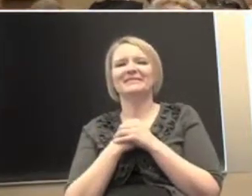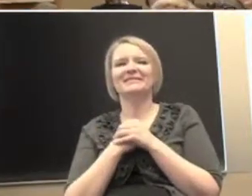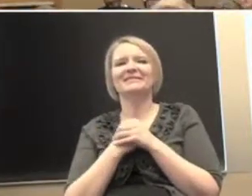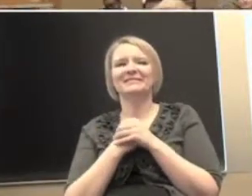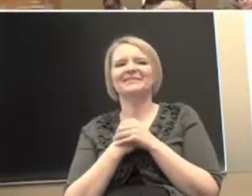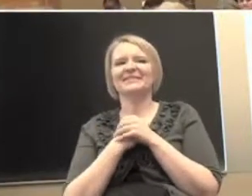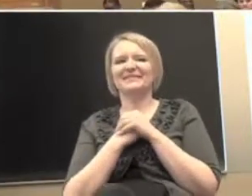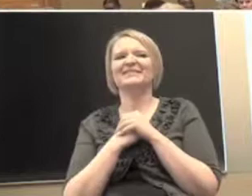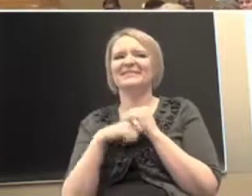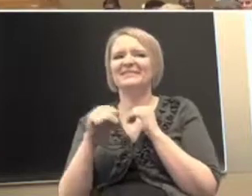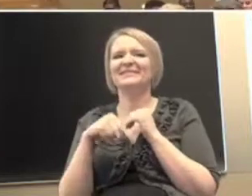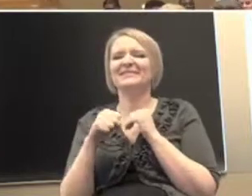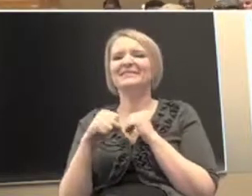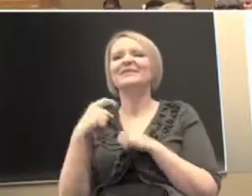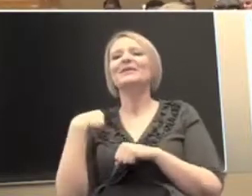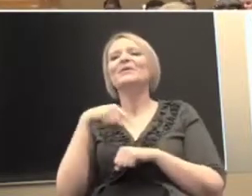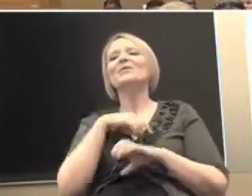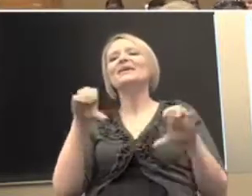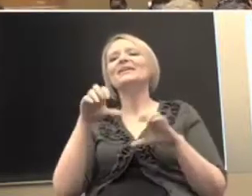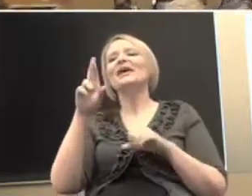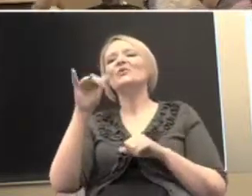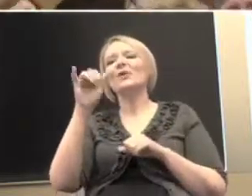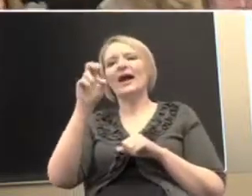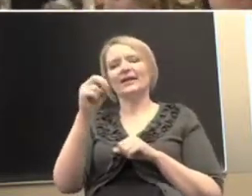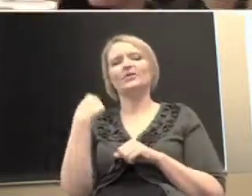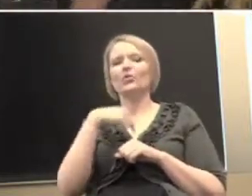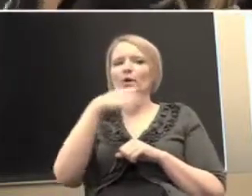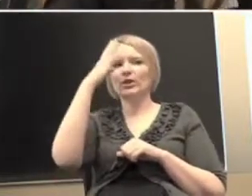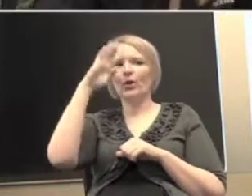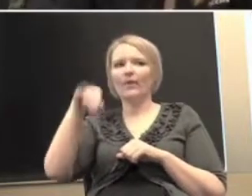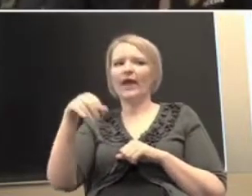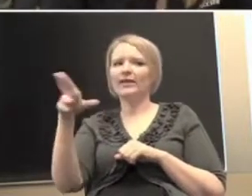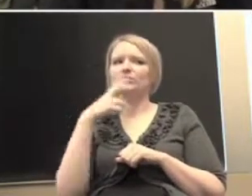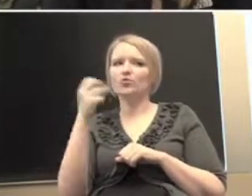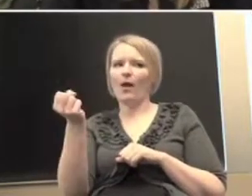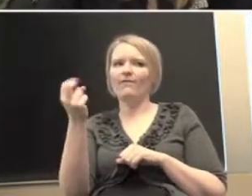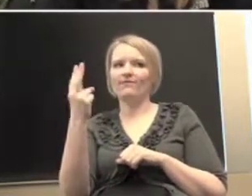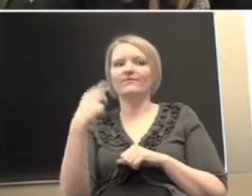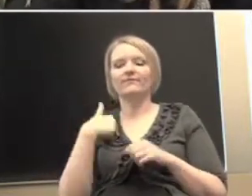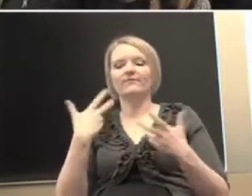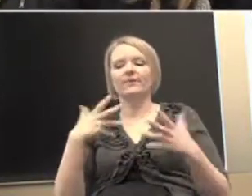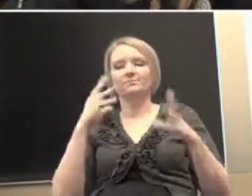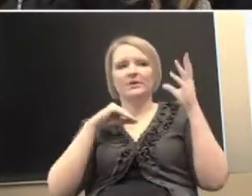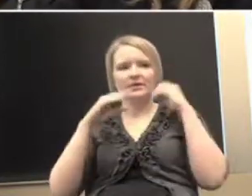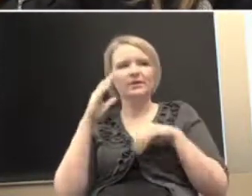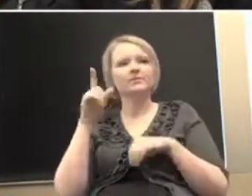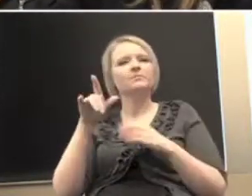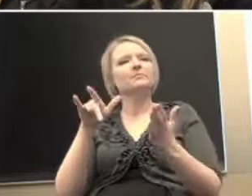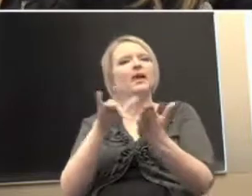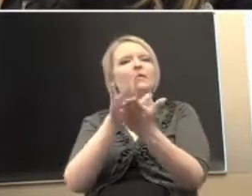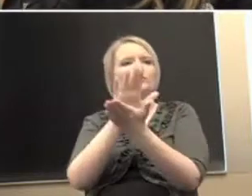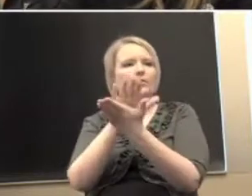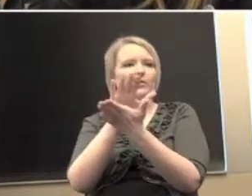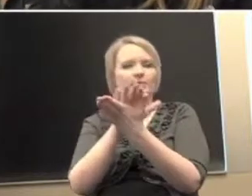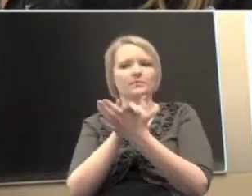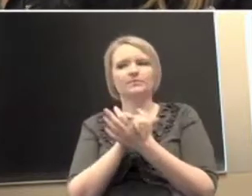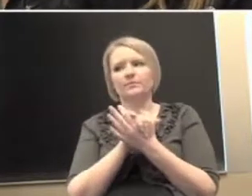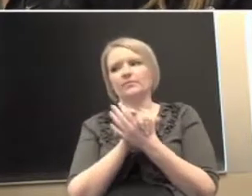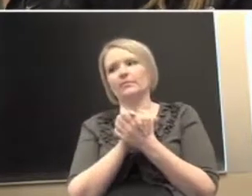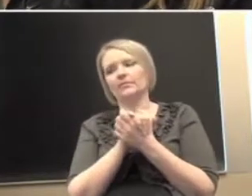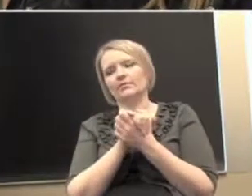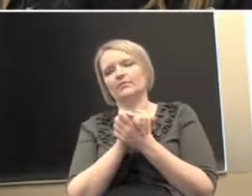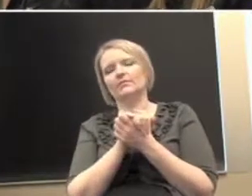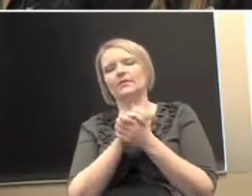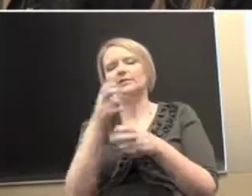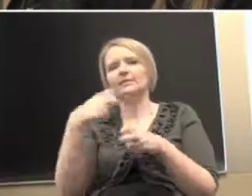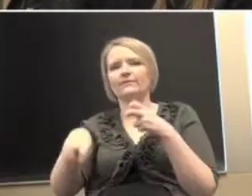Ryan. Now knowing he is a 12-year-old boy, have one of those. Middle school, so a